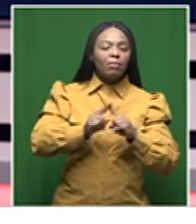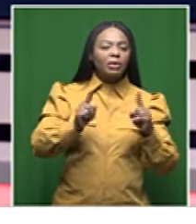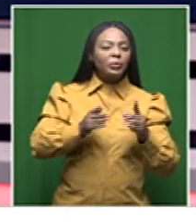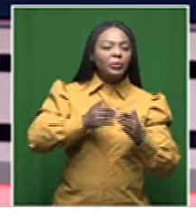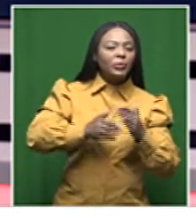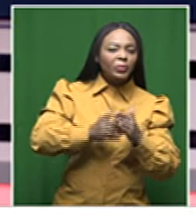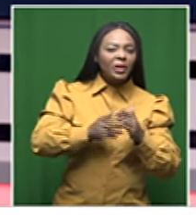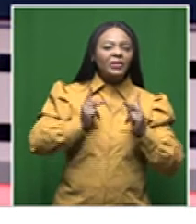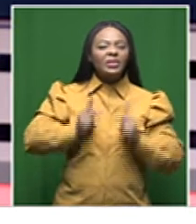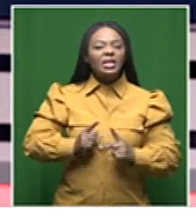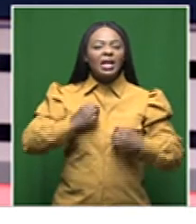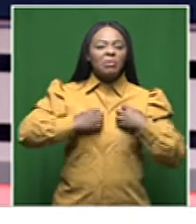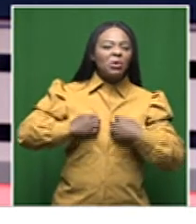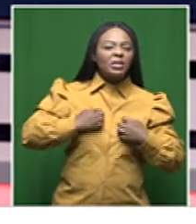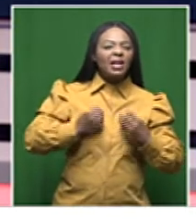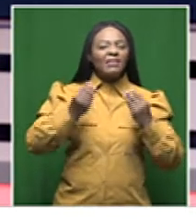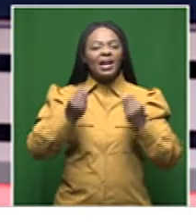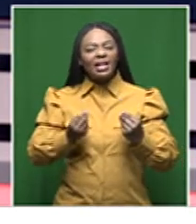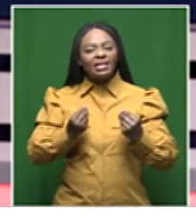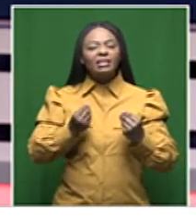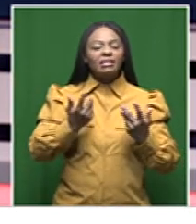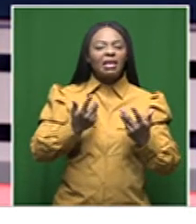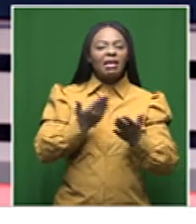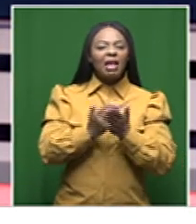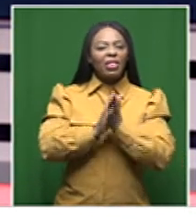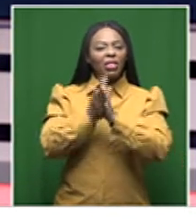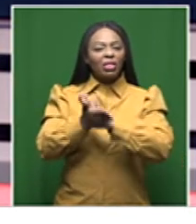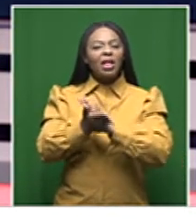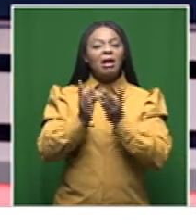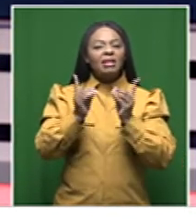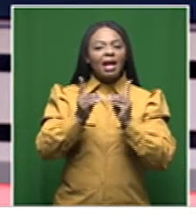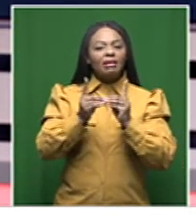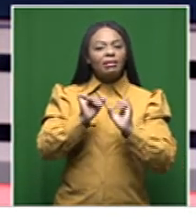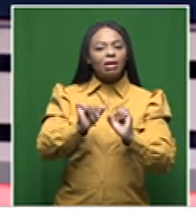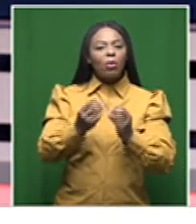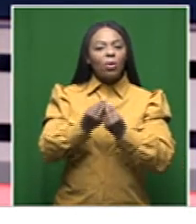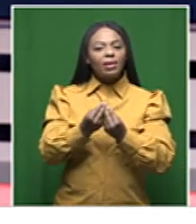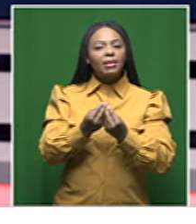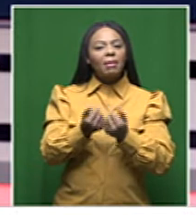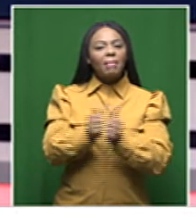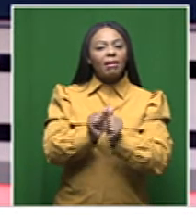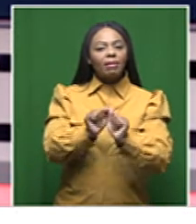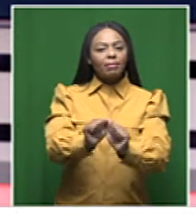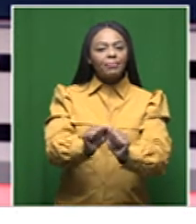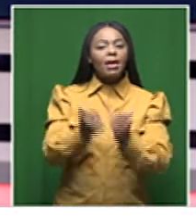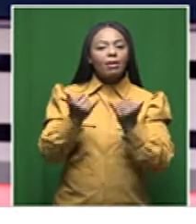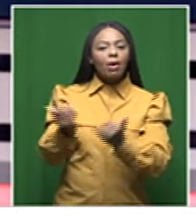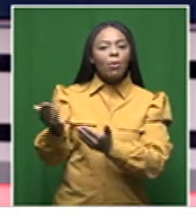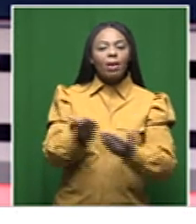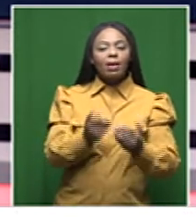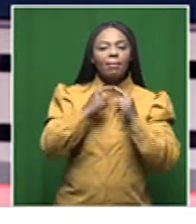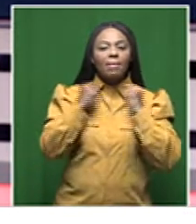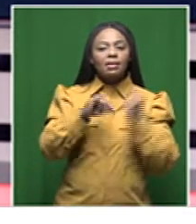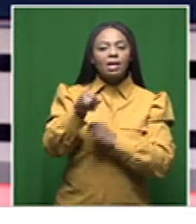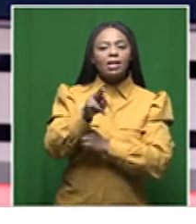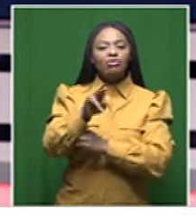stress of infertility, if you're not careful, could definitely hurt your relationship with your partner. So, and let's go on now to welcome our guests on the show. Welcome Pastor